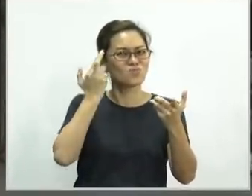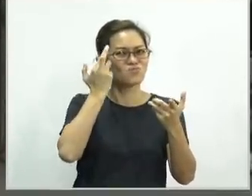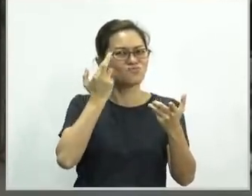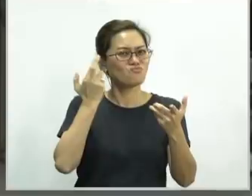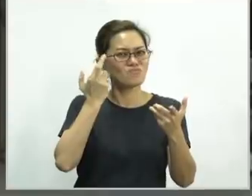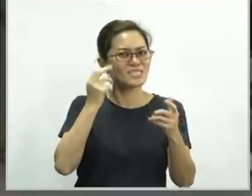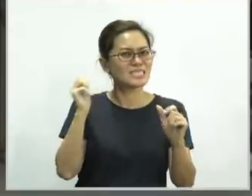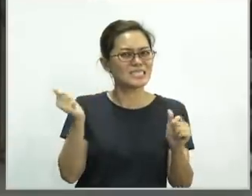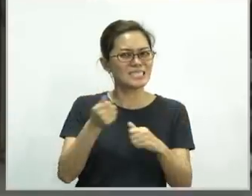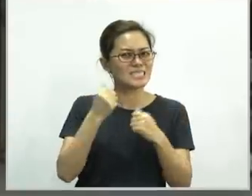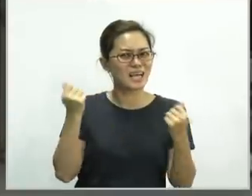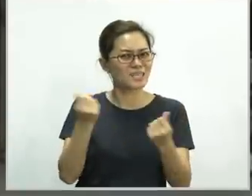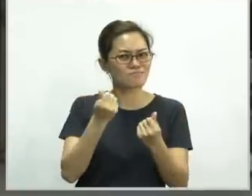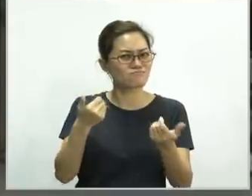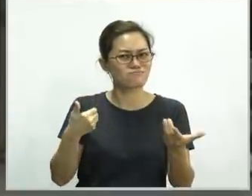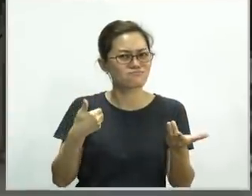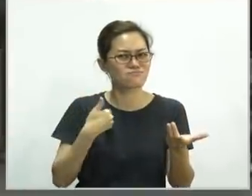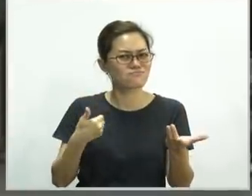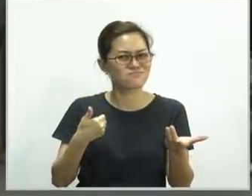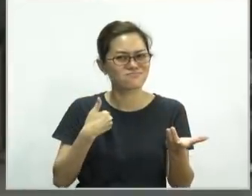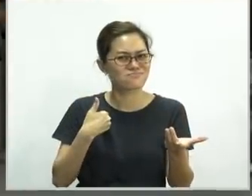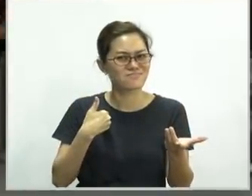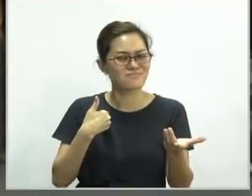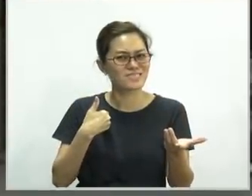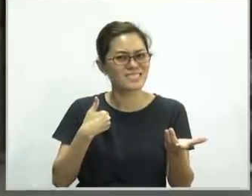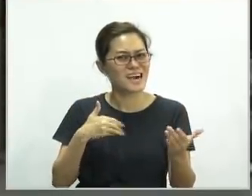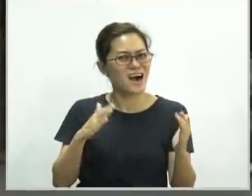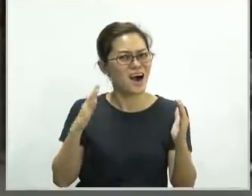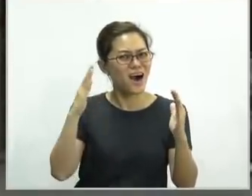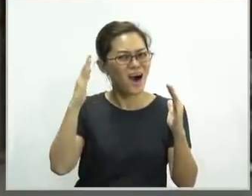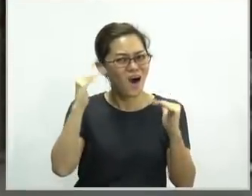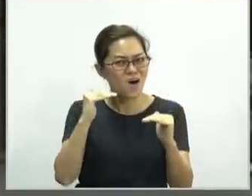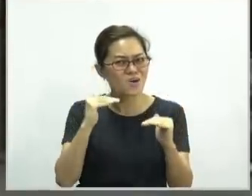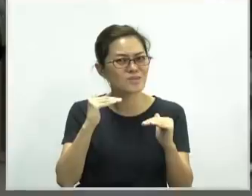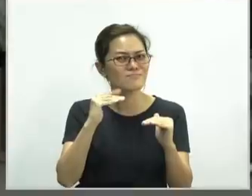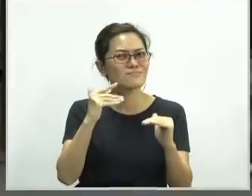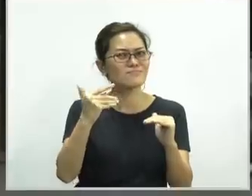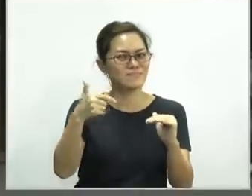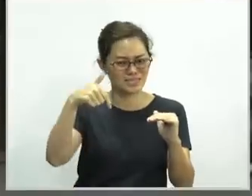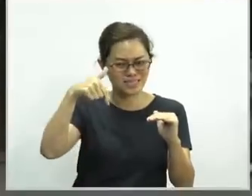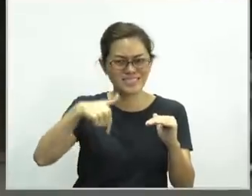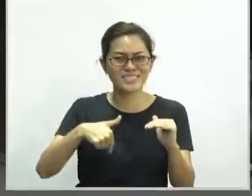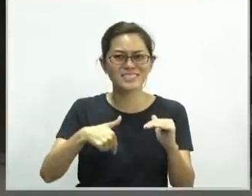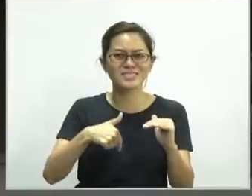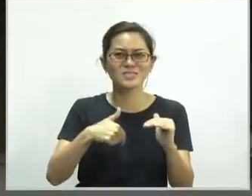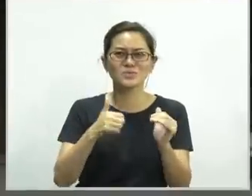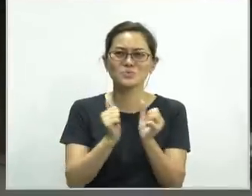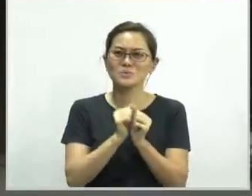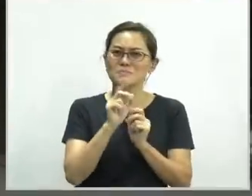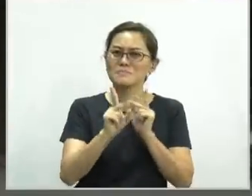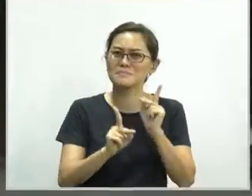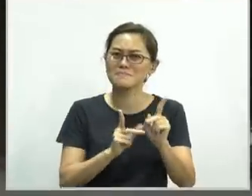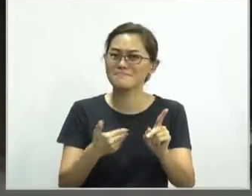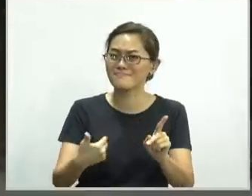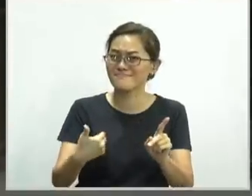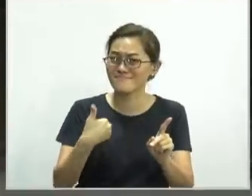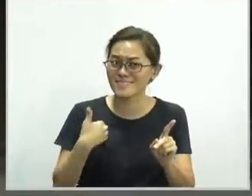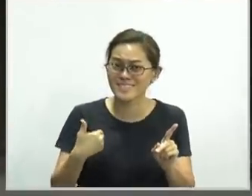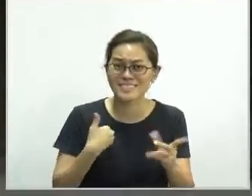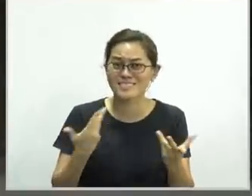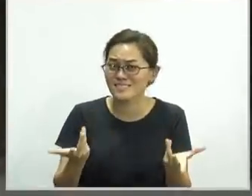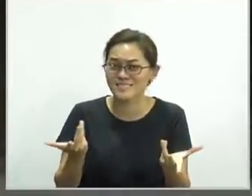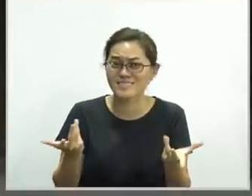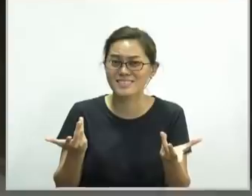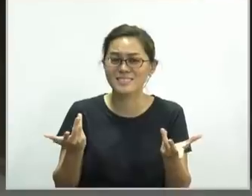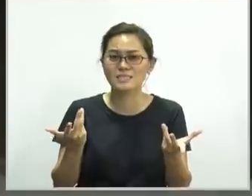celebrate? Is there true hope in humanity? I want us to just look at